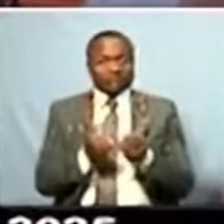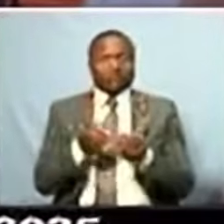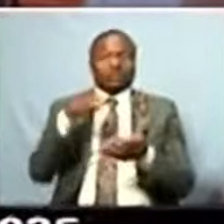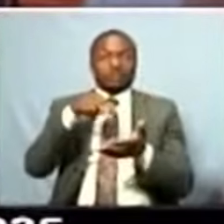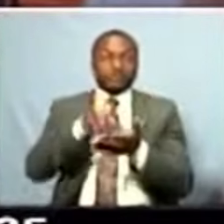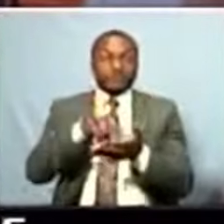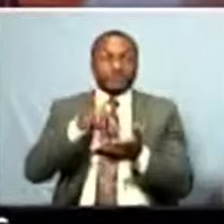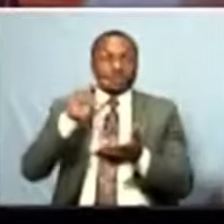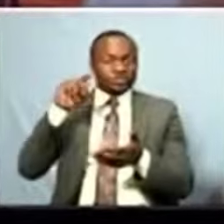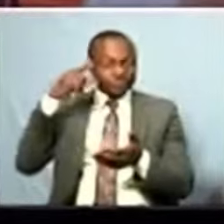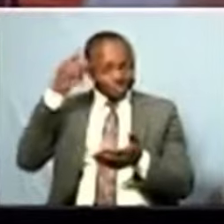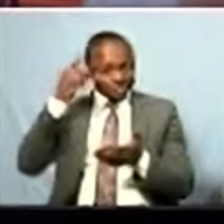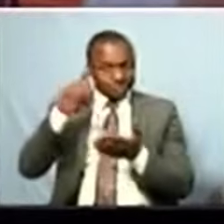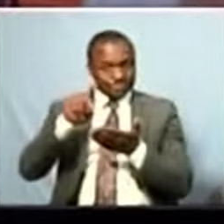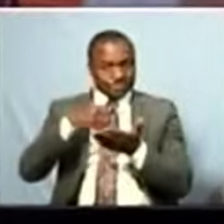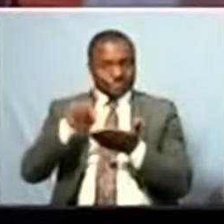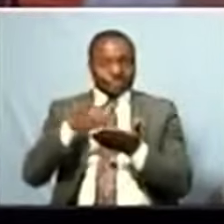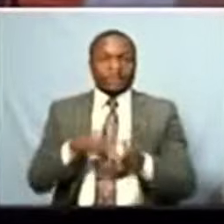a political party?